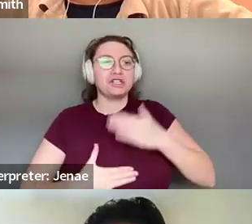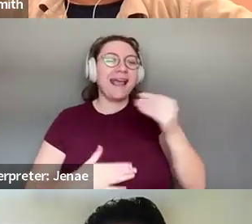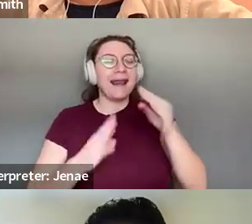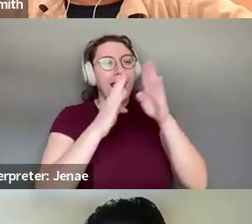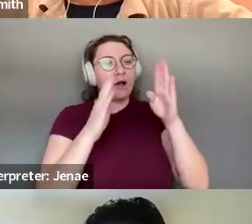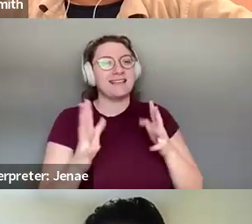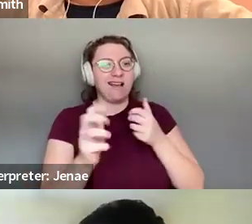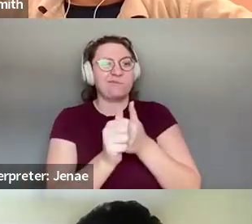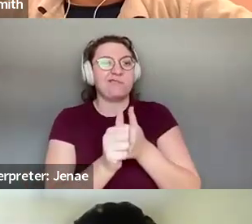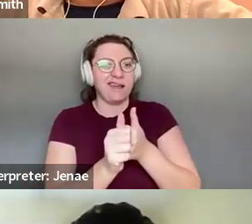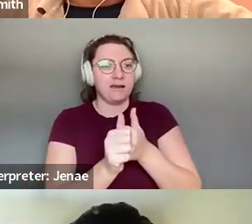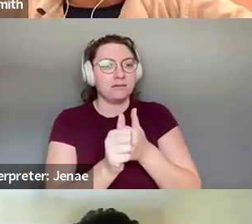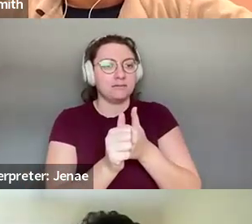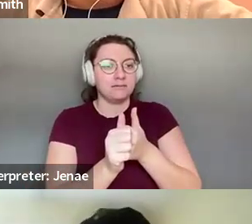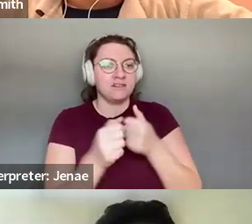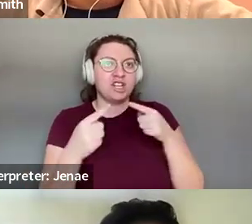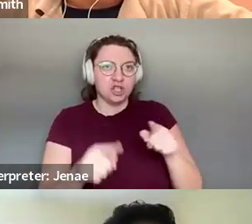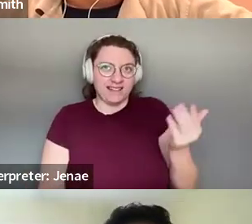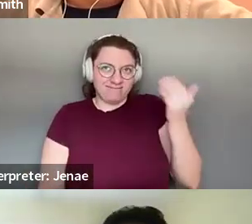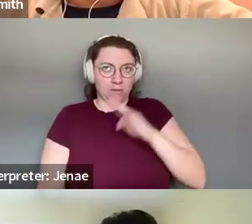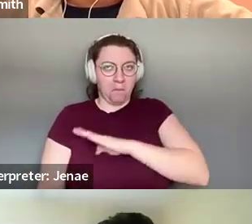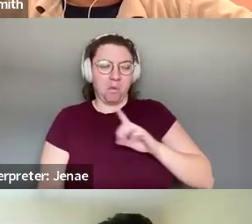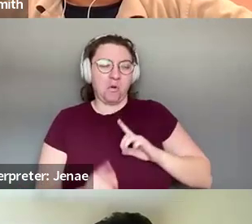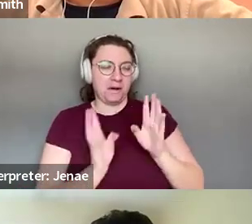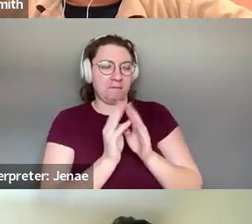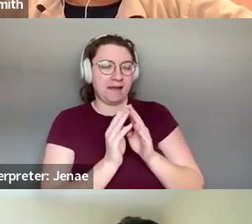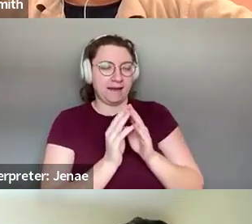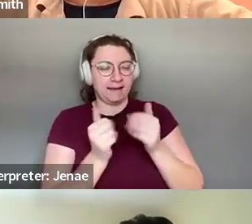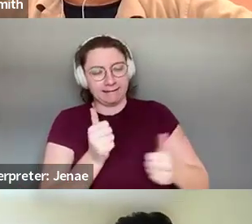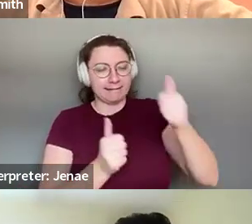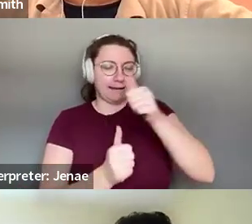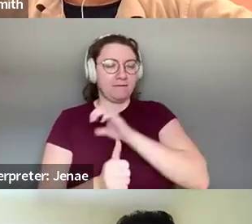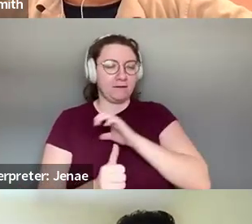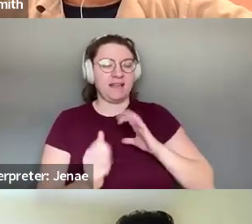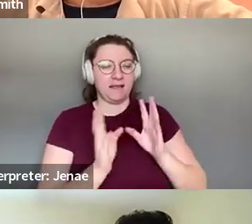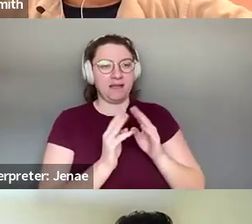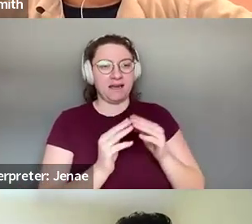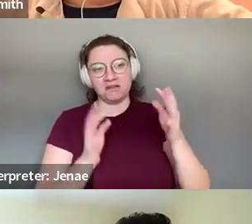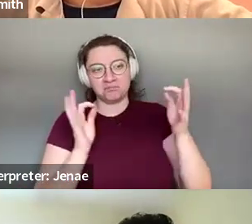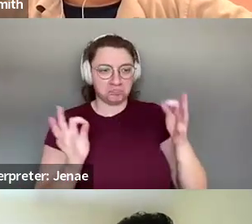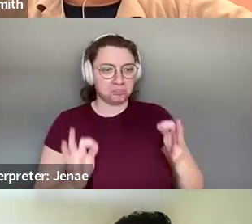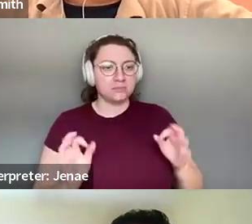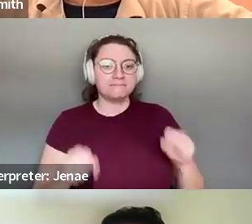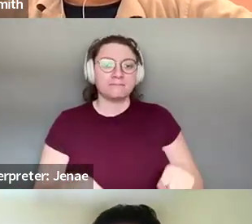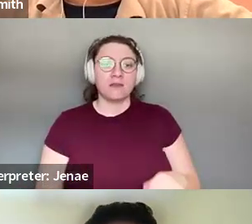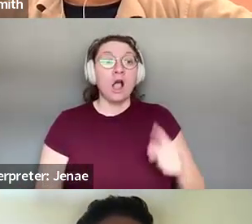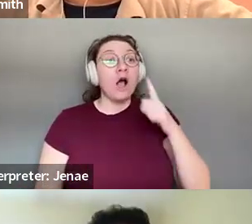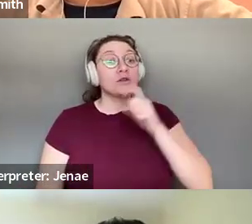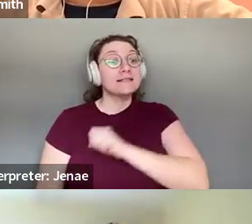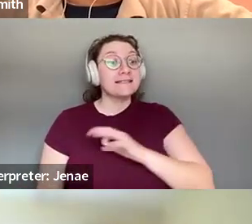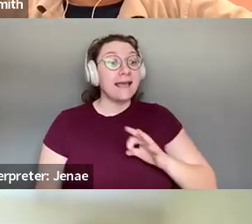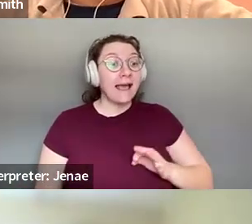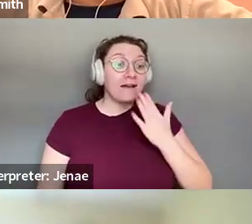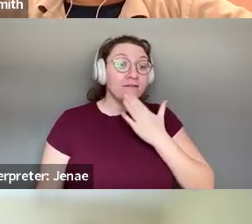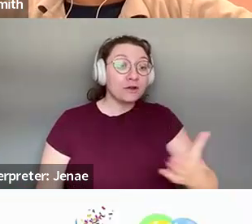gave during the last board meeting. We had a board executive committee meeting a little bit earlier. For staff on this morning, I'd say good